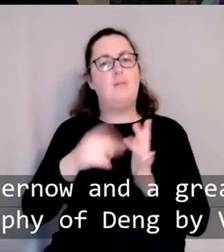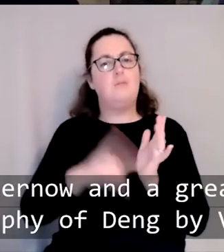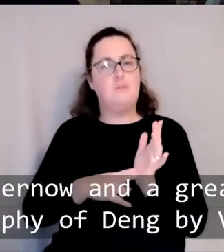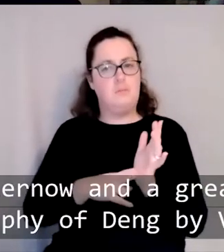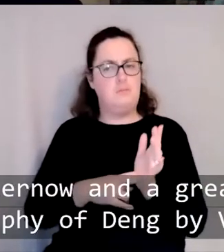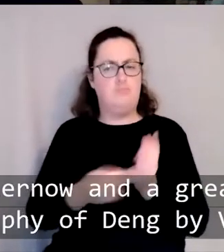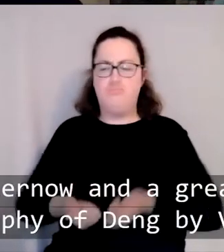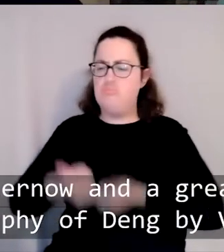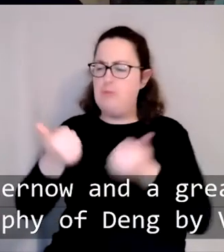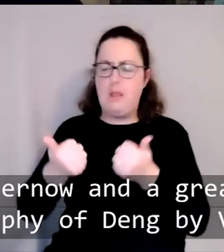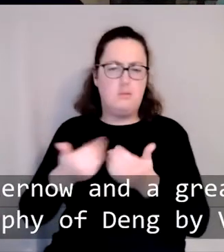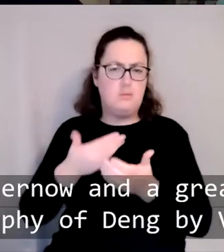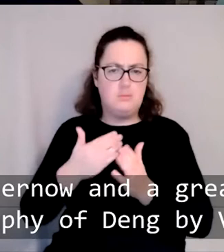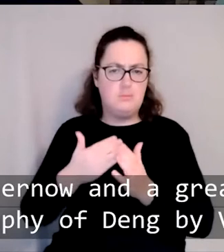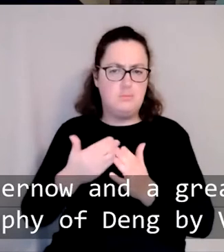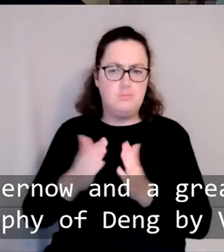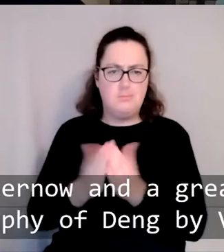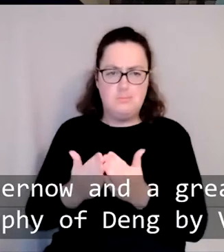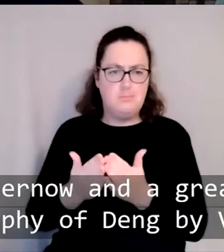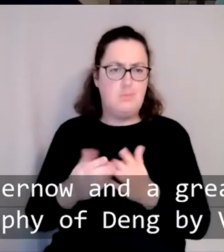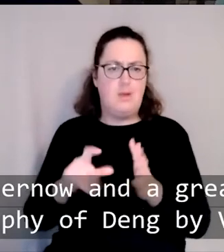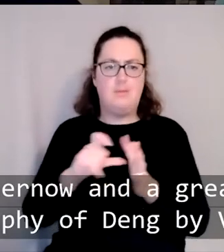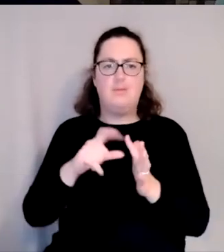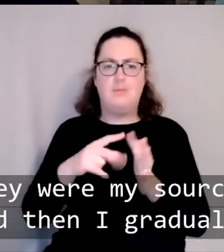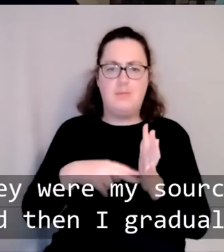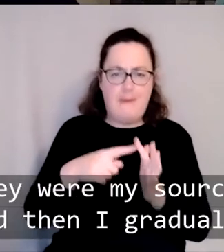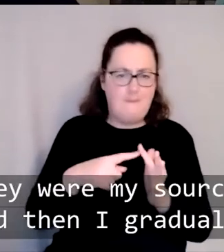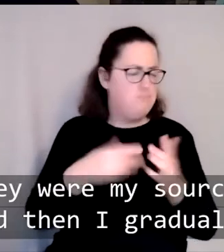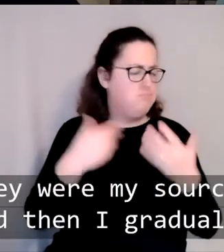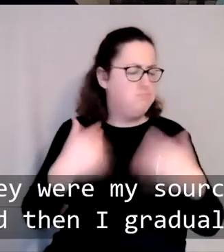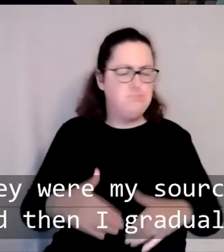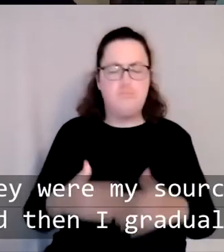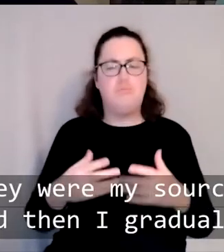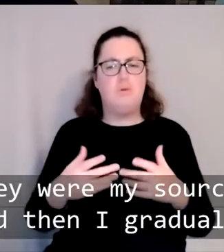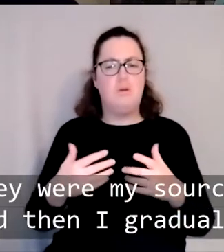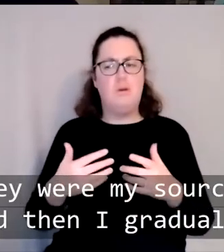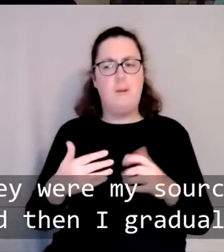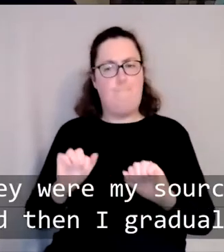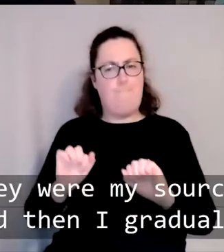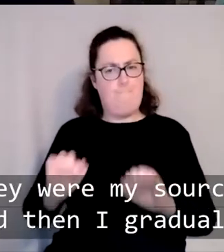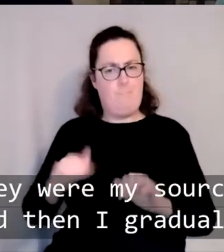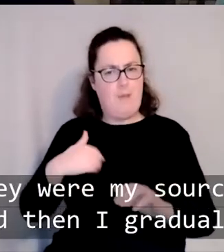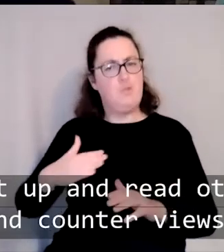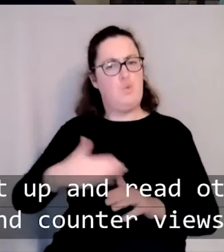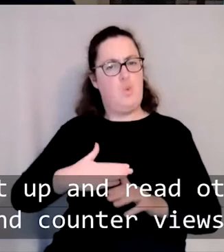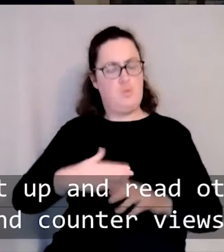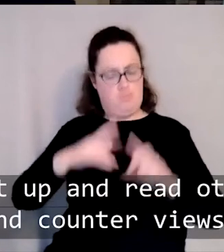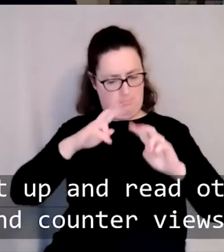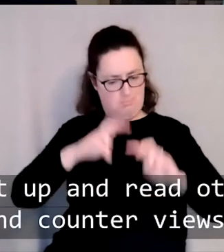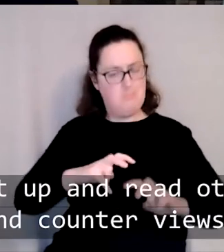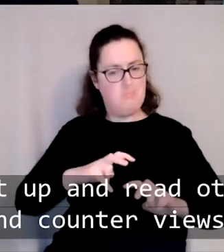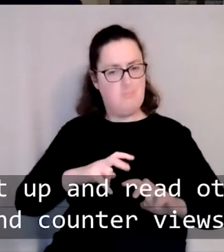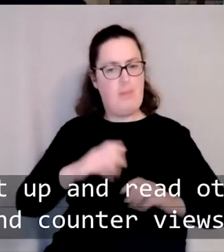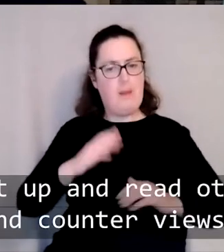Cherno, and a great biography of Deng by Vogel. So they were my, you know, they were my sources. And then I gradually built up